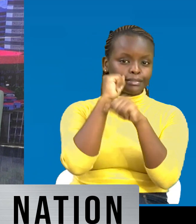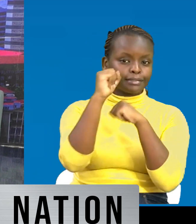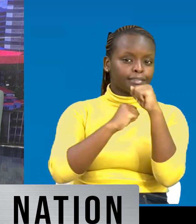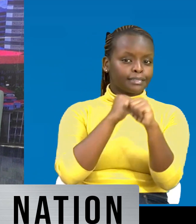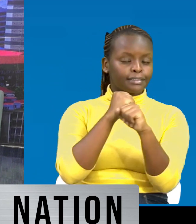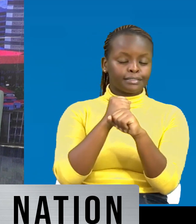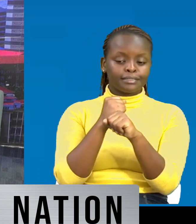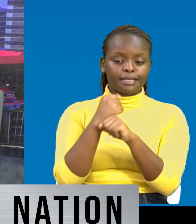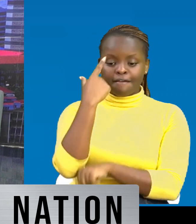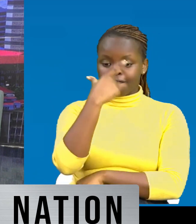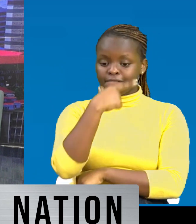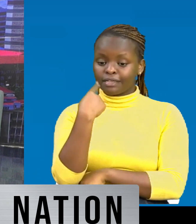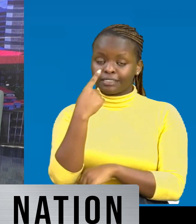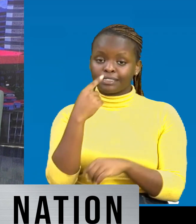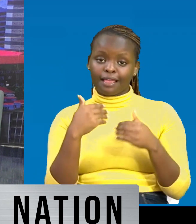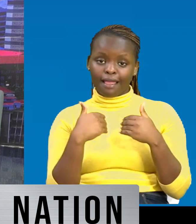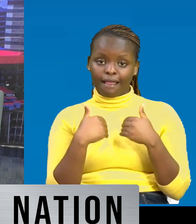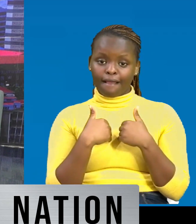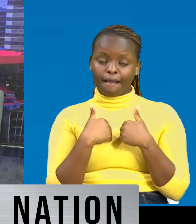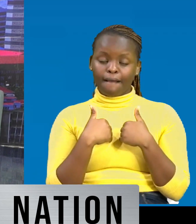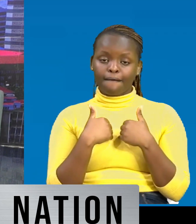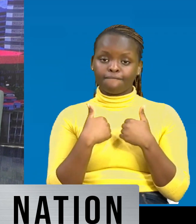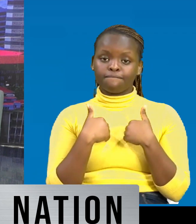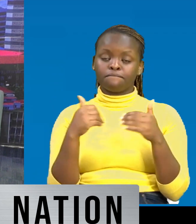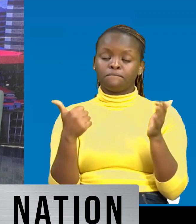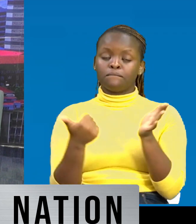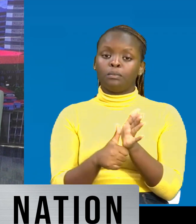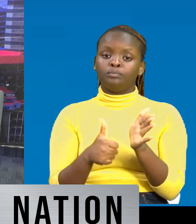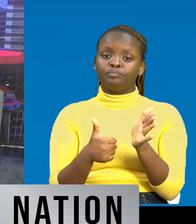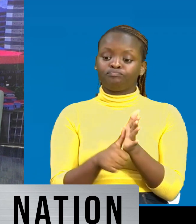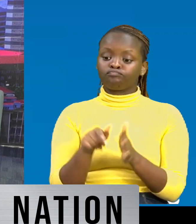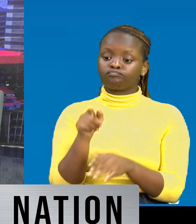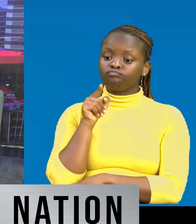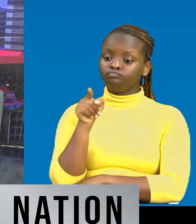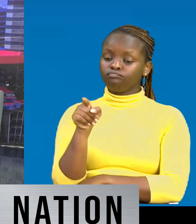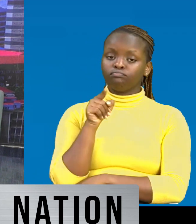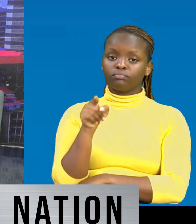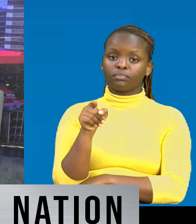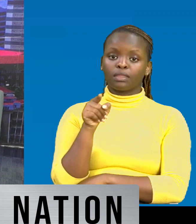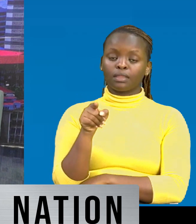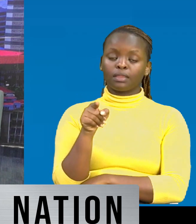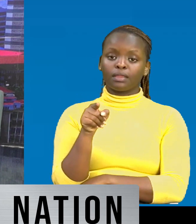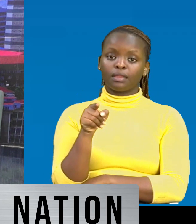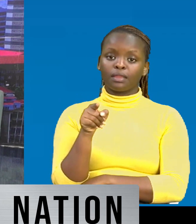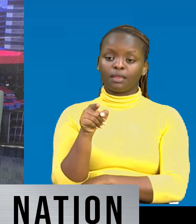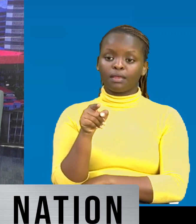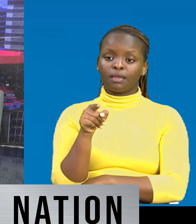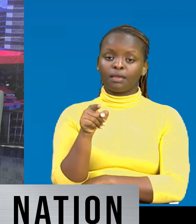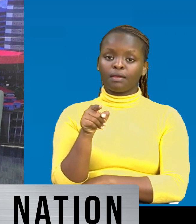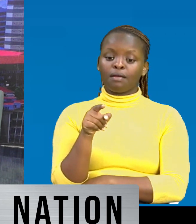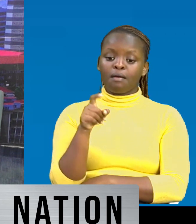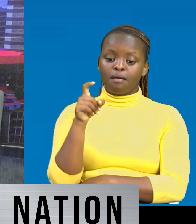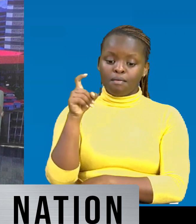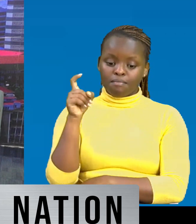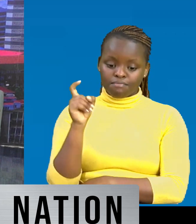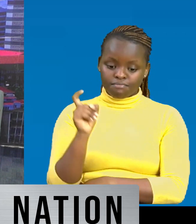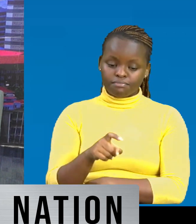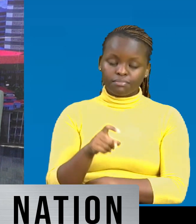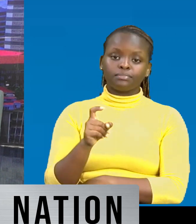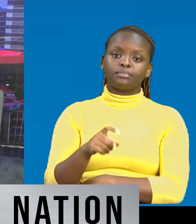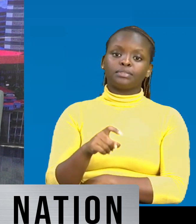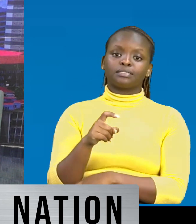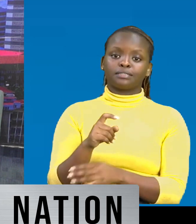we are facing a problem in this scenario, and we must bite the bull, take the bull by the horn,